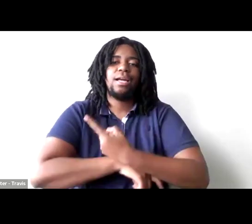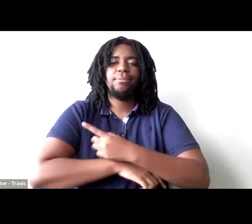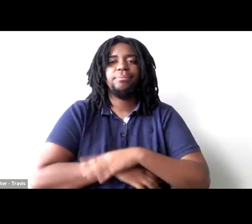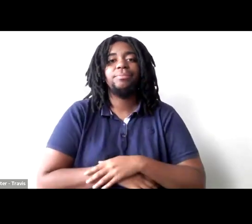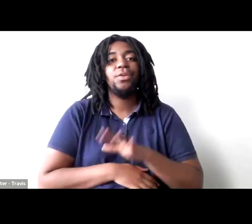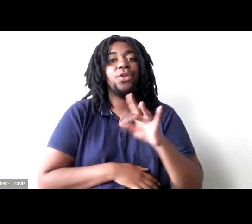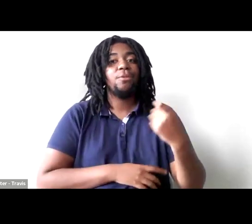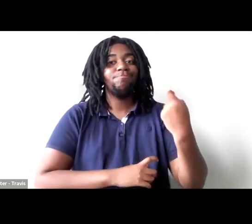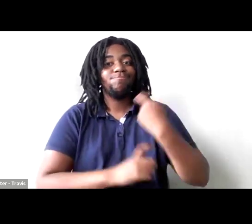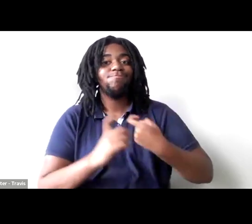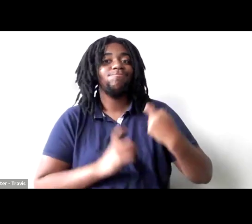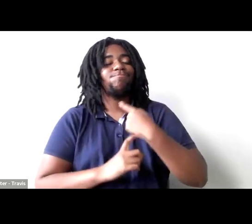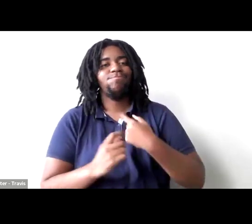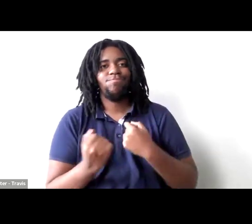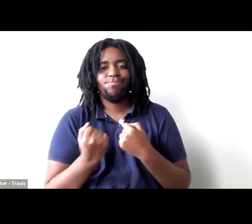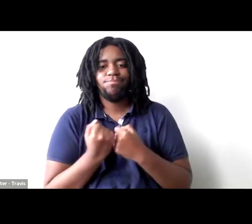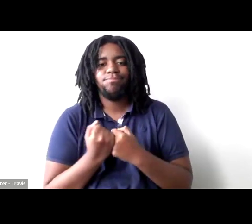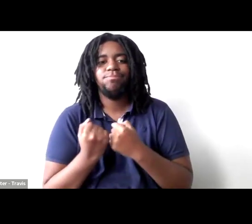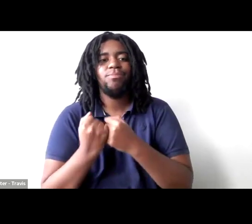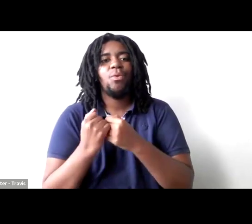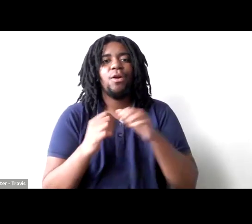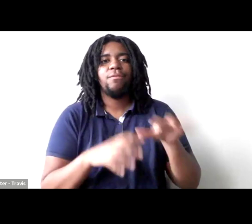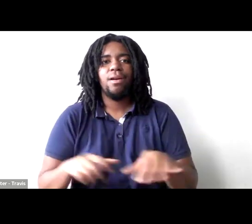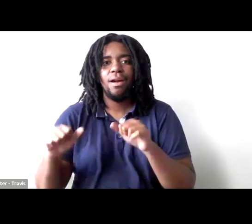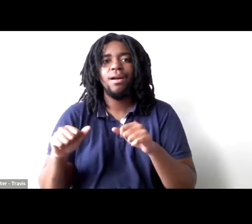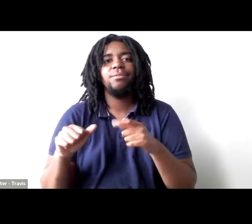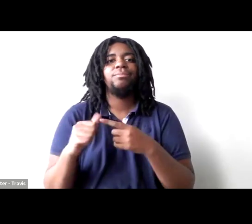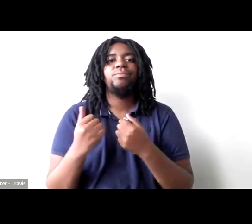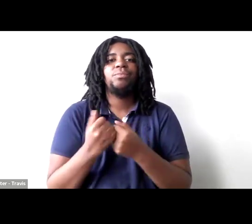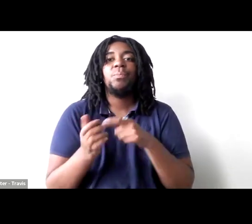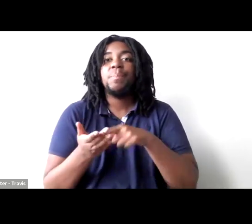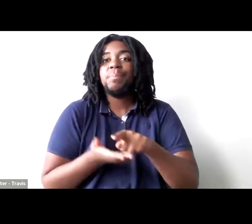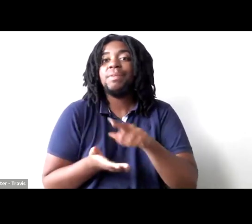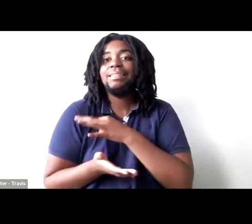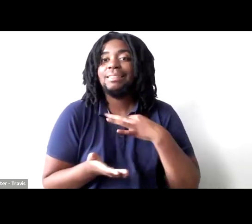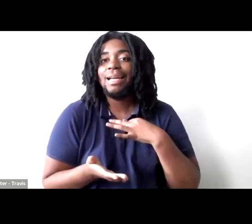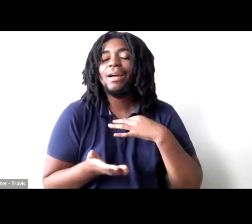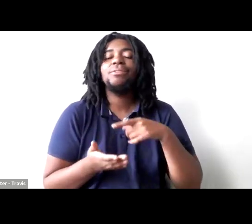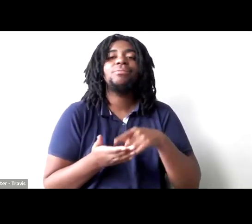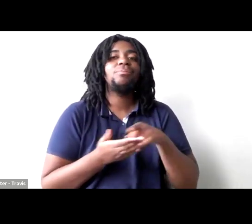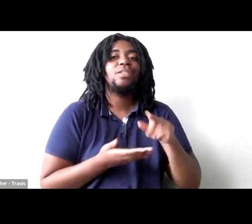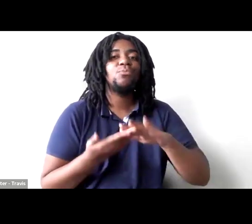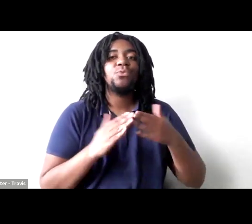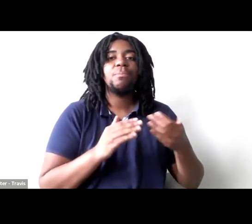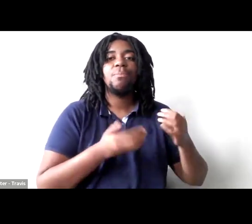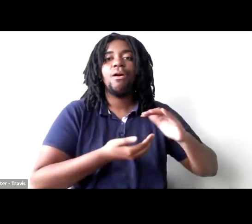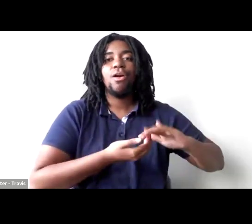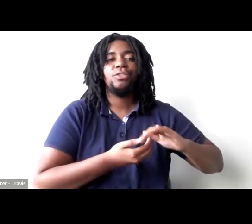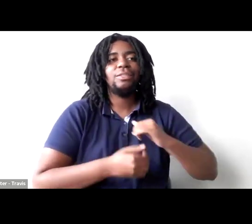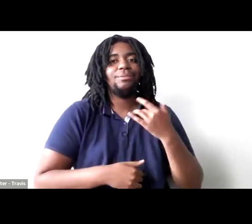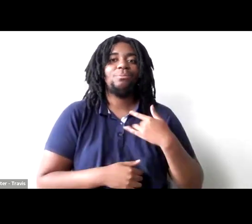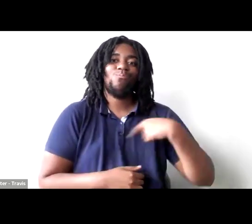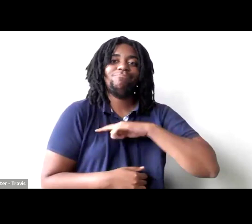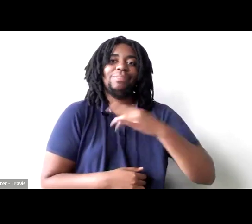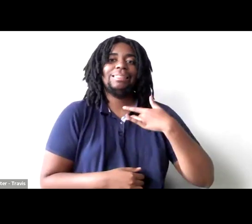including all of the behind-the-scenes labor of the Peale's staff and community partners that often goes unnoticed, but without which the Peale would